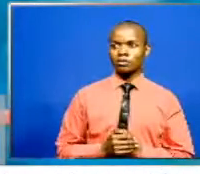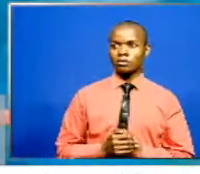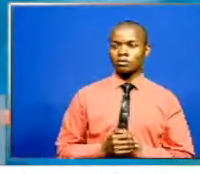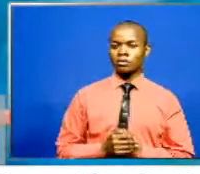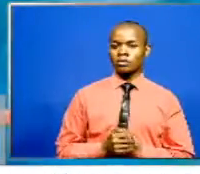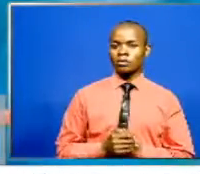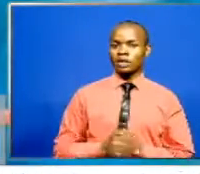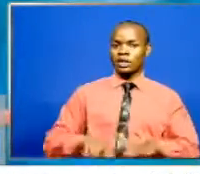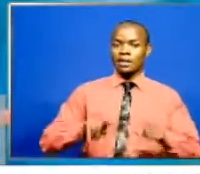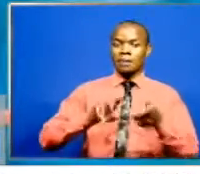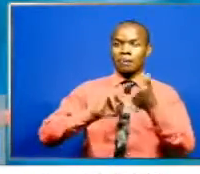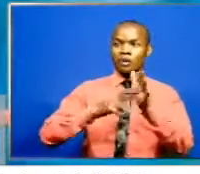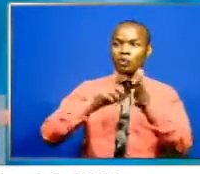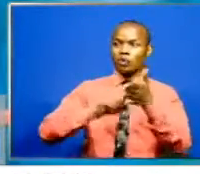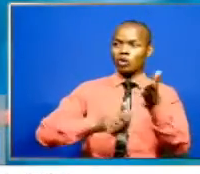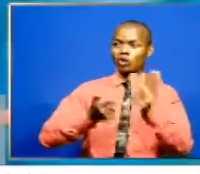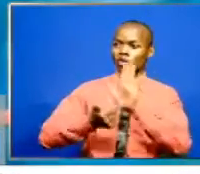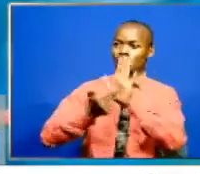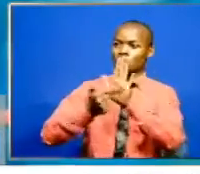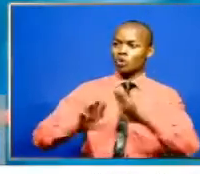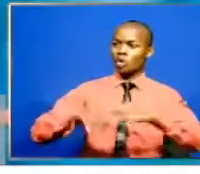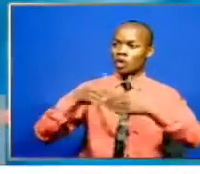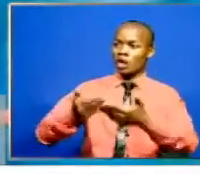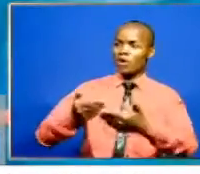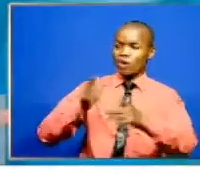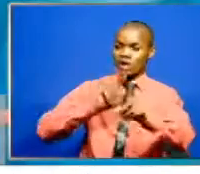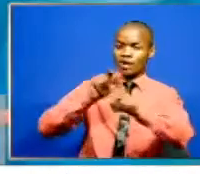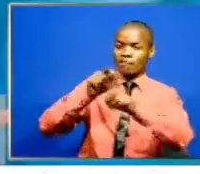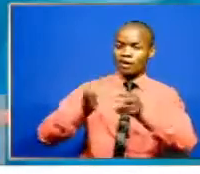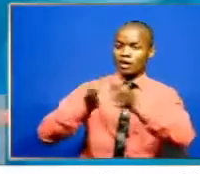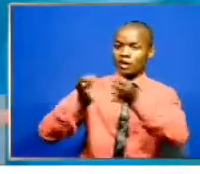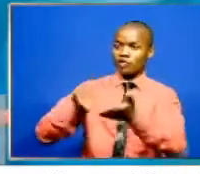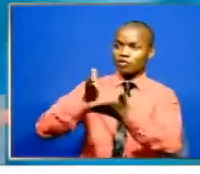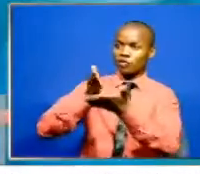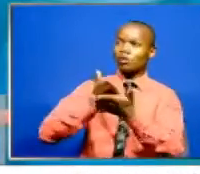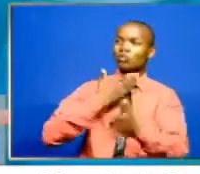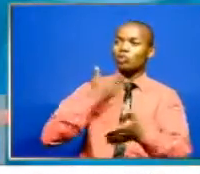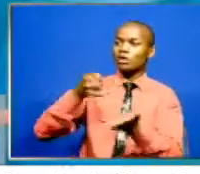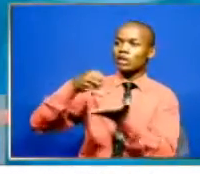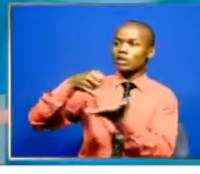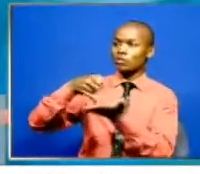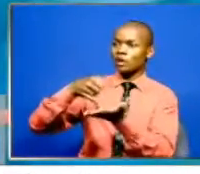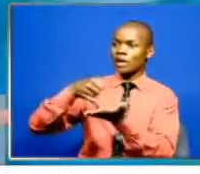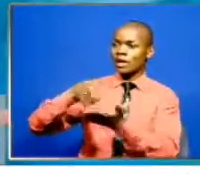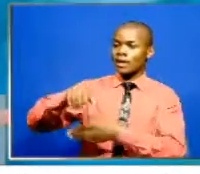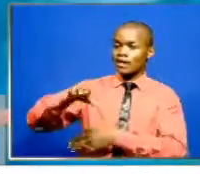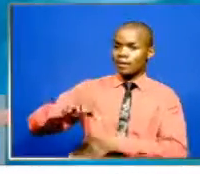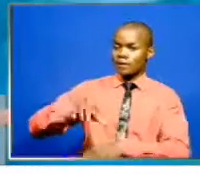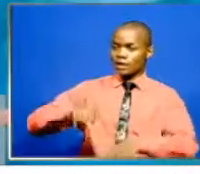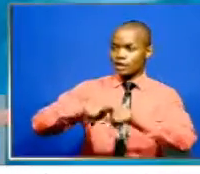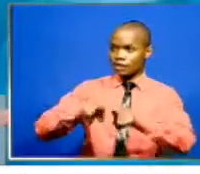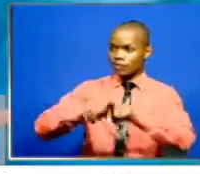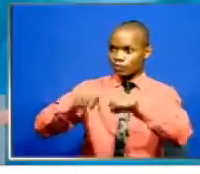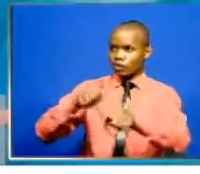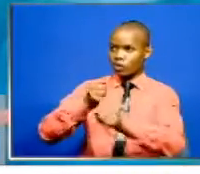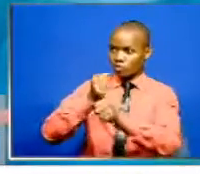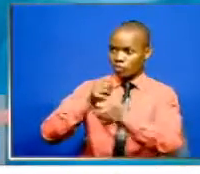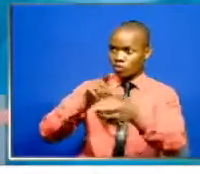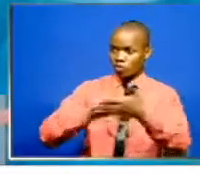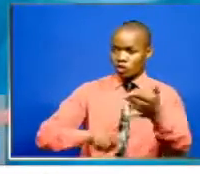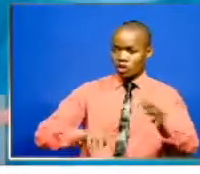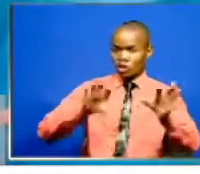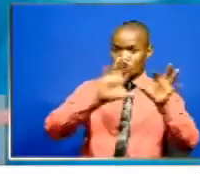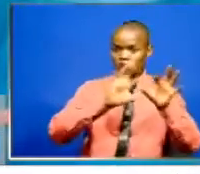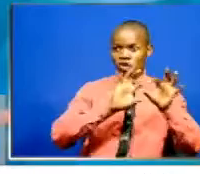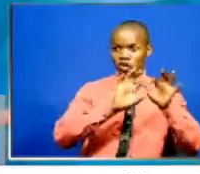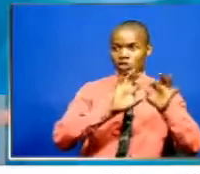label that they will be seeking if they want to be on the global market. This will force them to join us